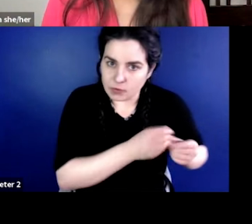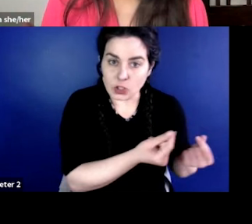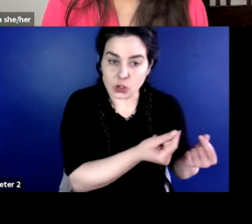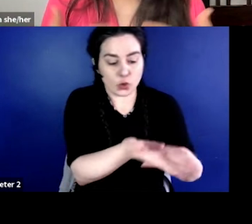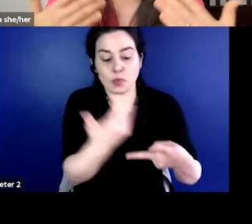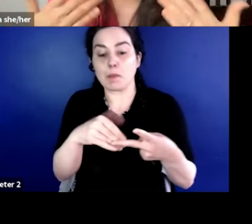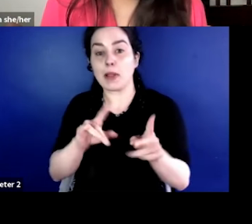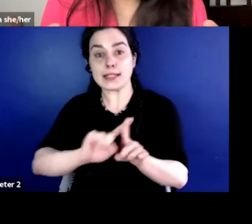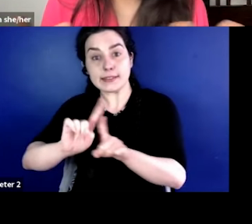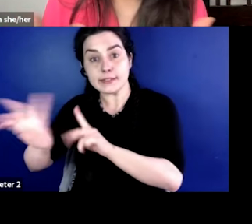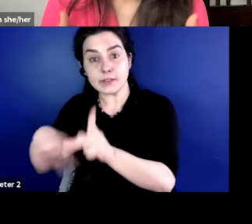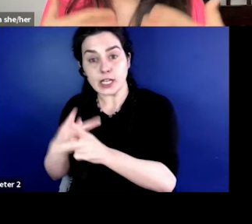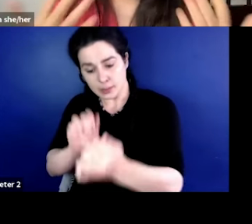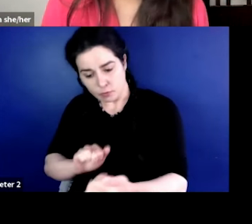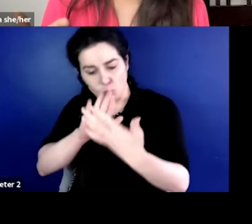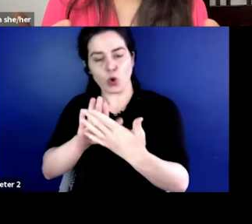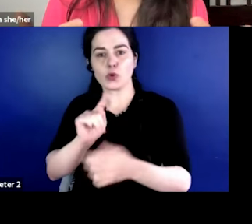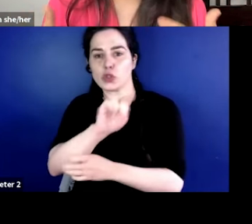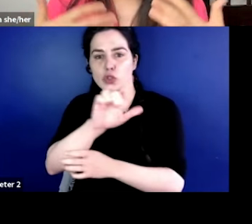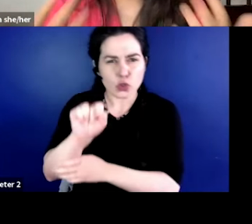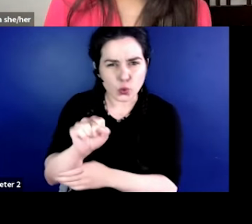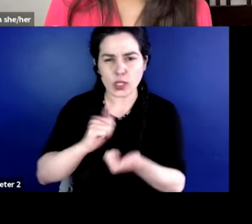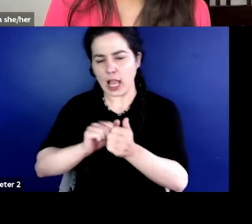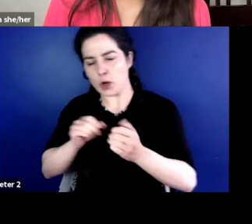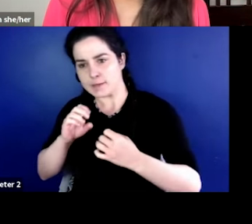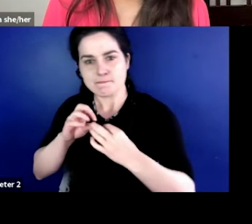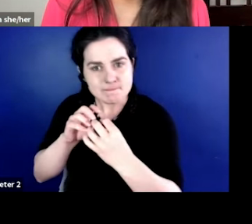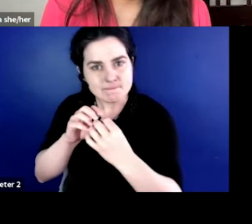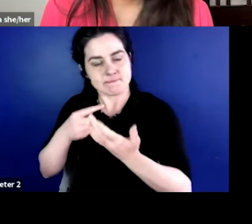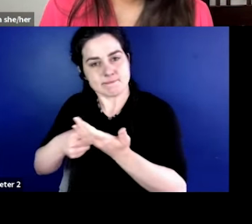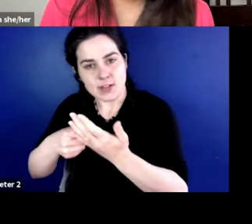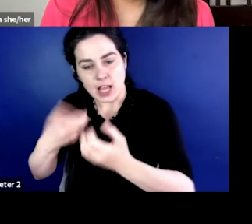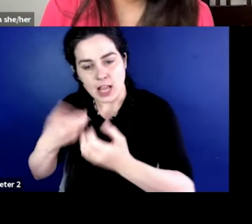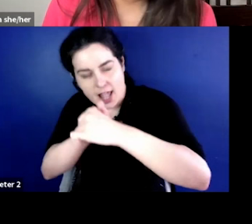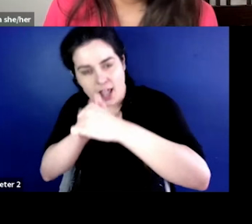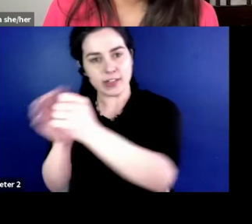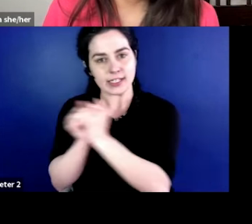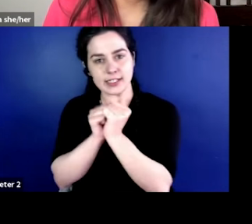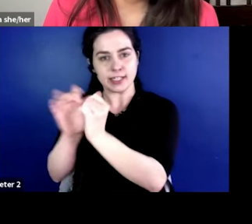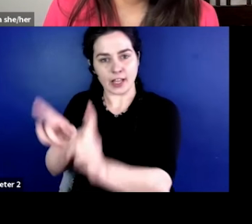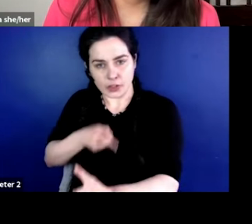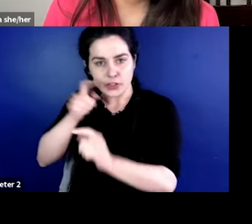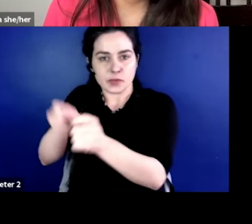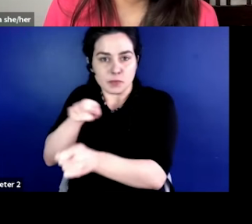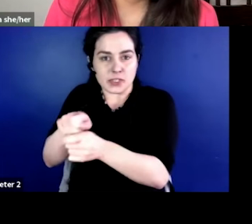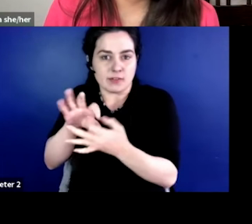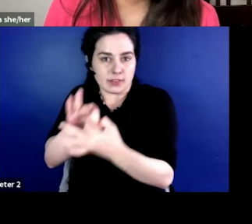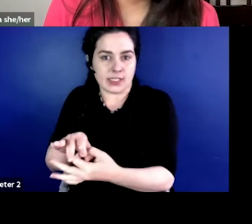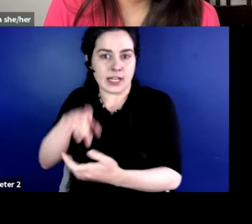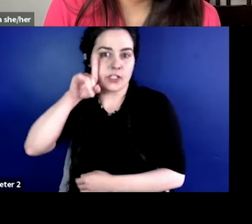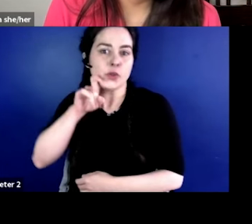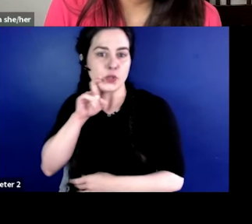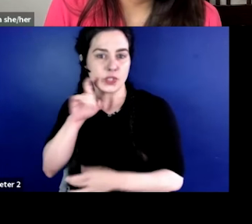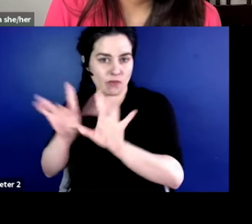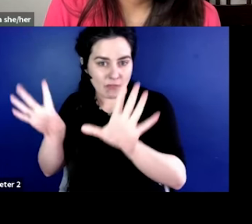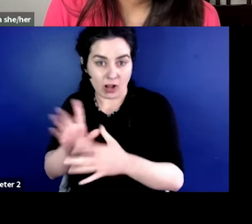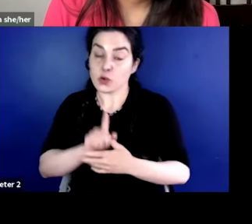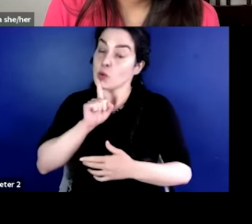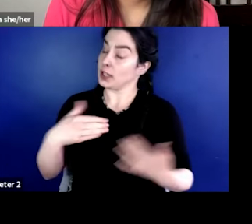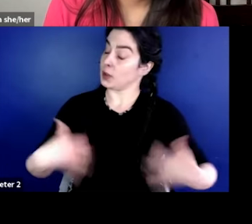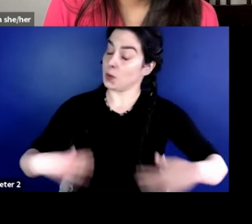violence on campus, how to push back, how to ask questions, and how to advocate together. I highly recommend you look at it. It's something to really inspire those